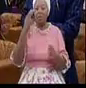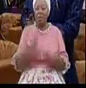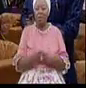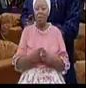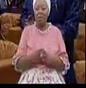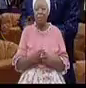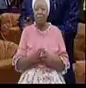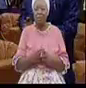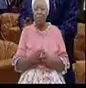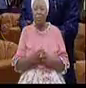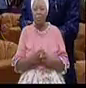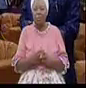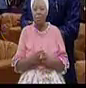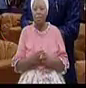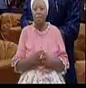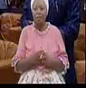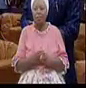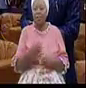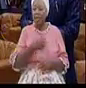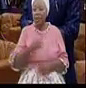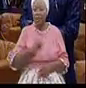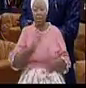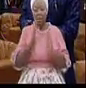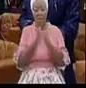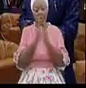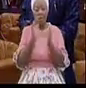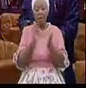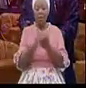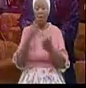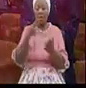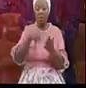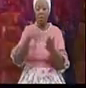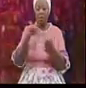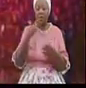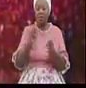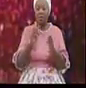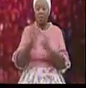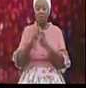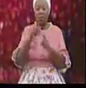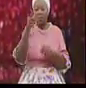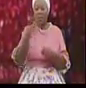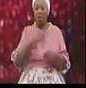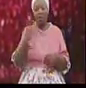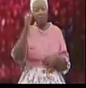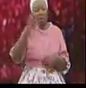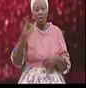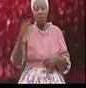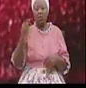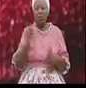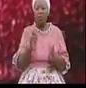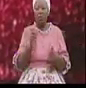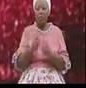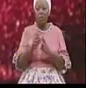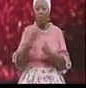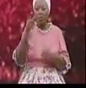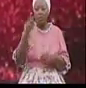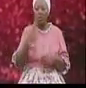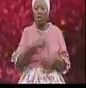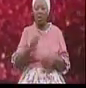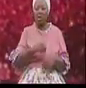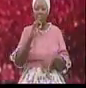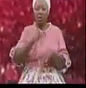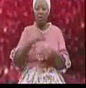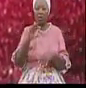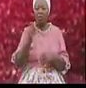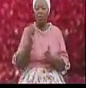name. And I pray that the reading of the word, the understanding of the word, and the impartation in